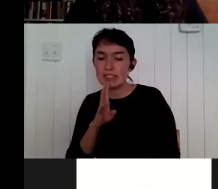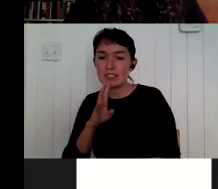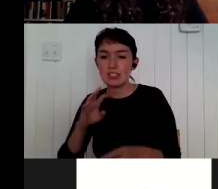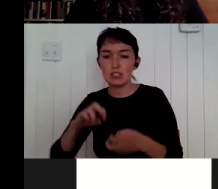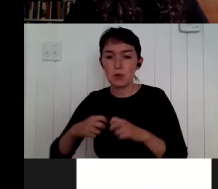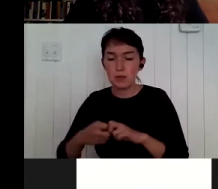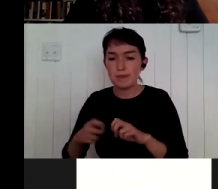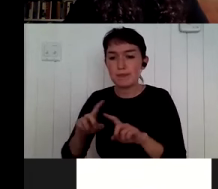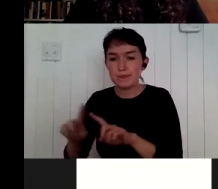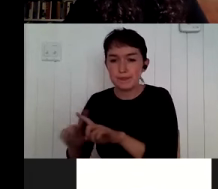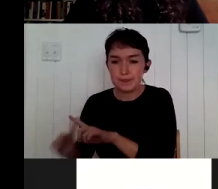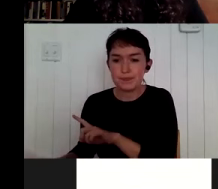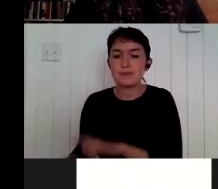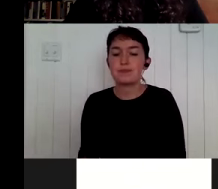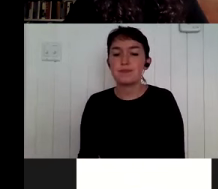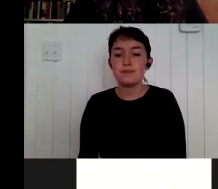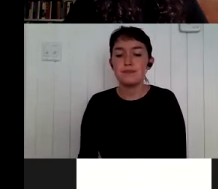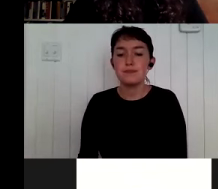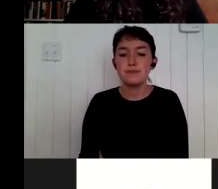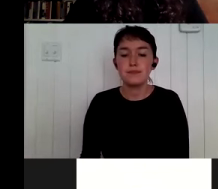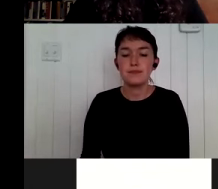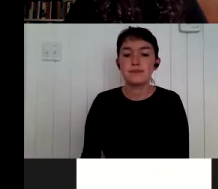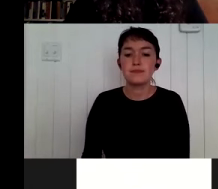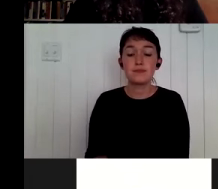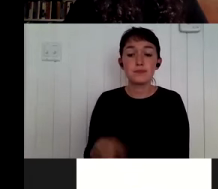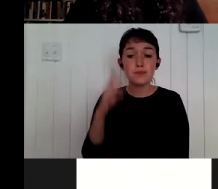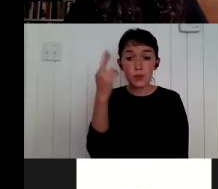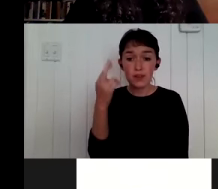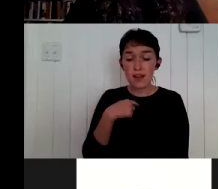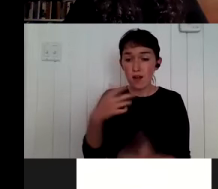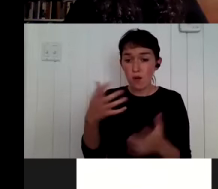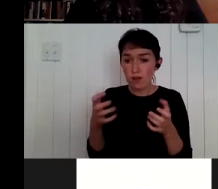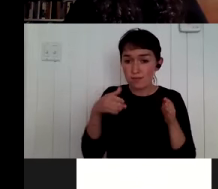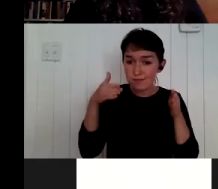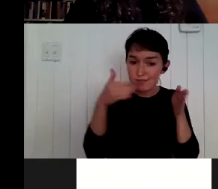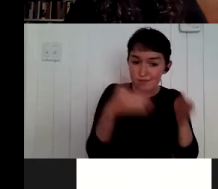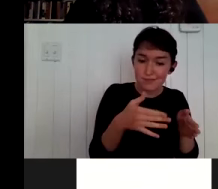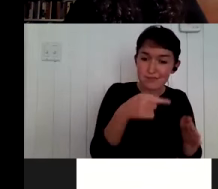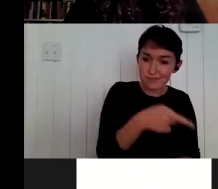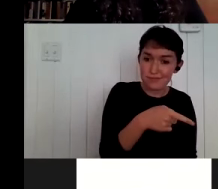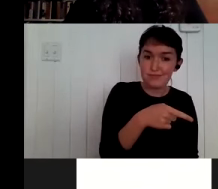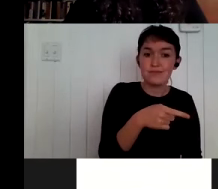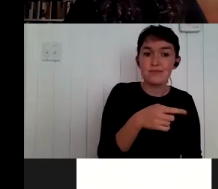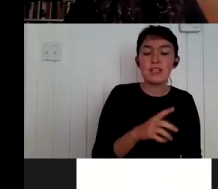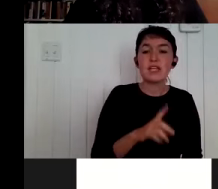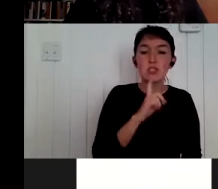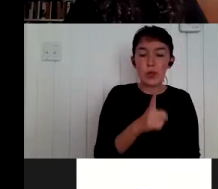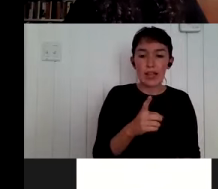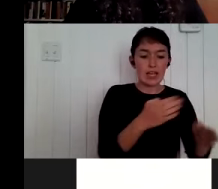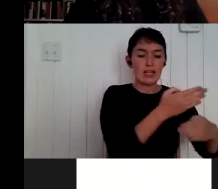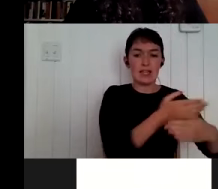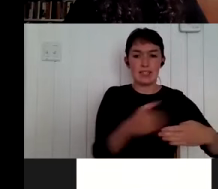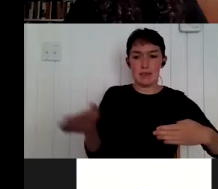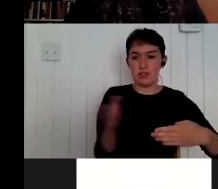responses. But the reason I wanted to focus on psychosis is because it really exists on a spectrum, right? So on